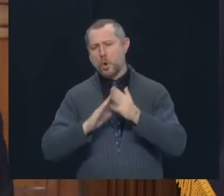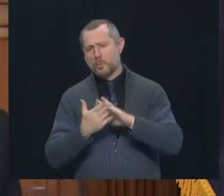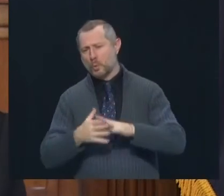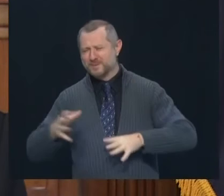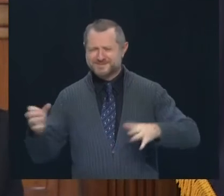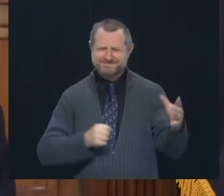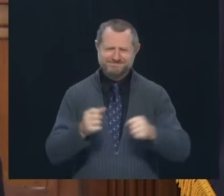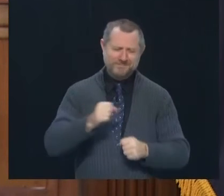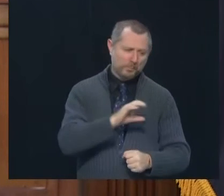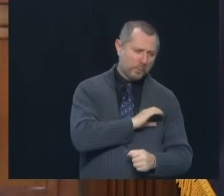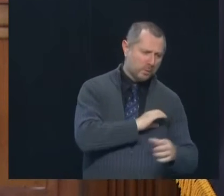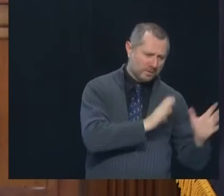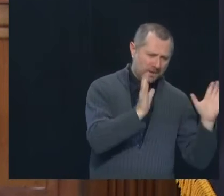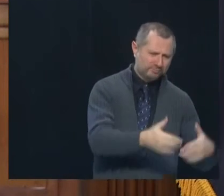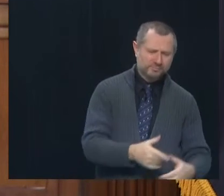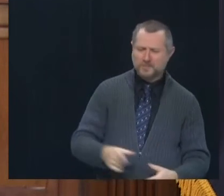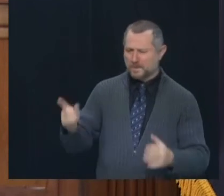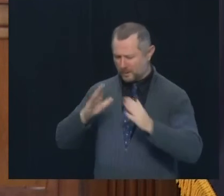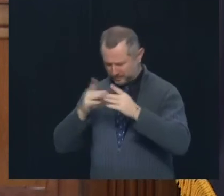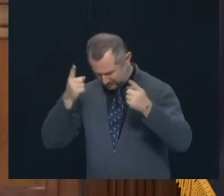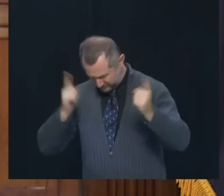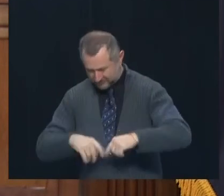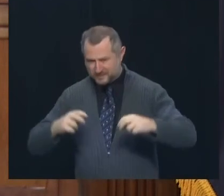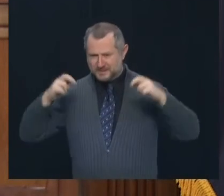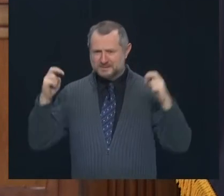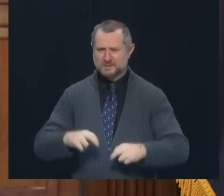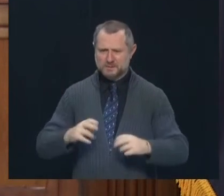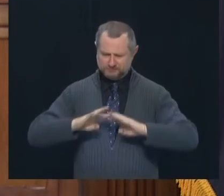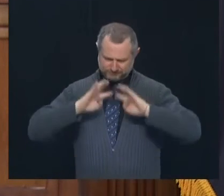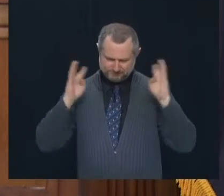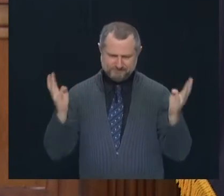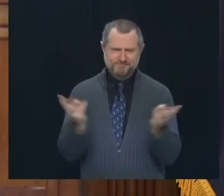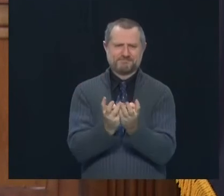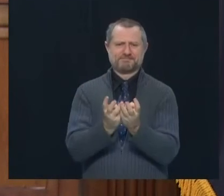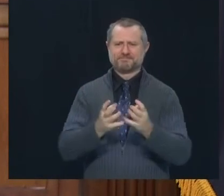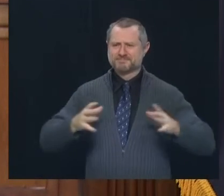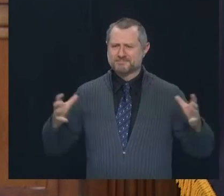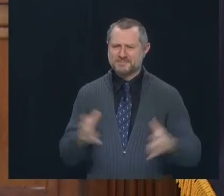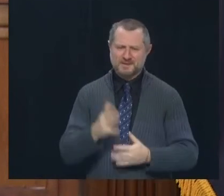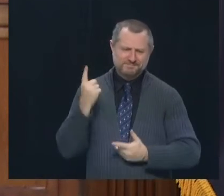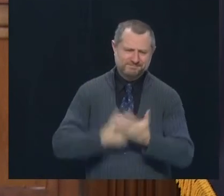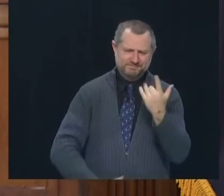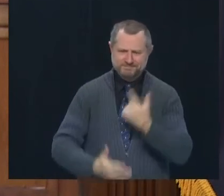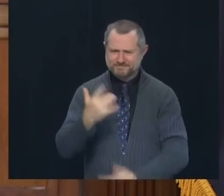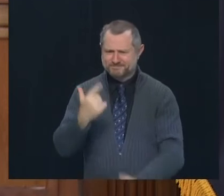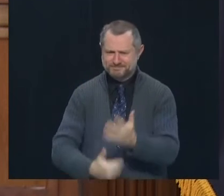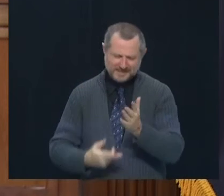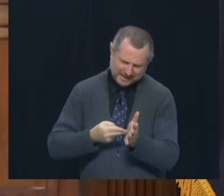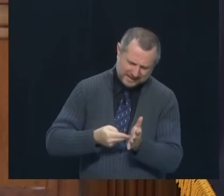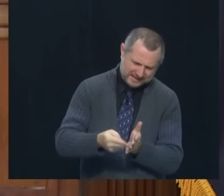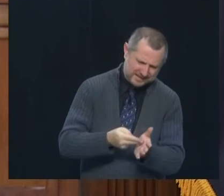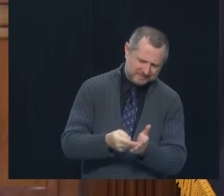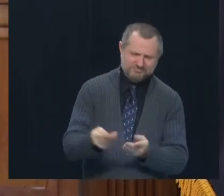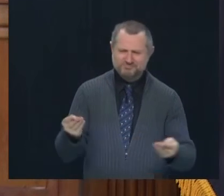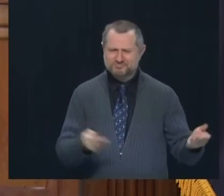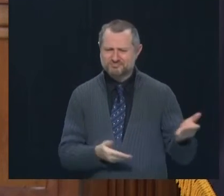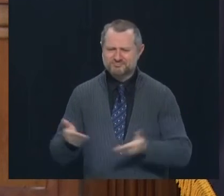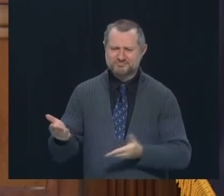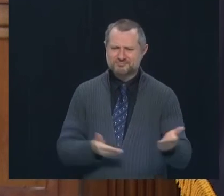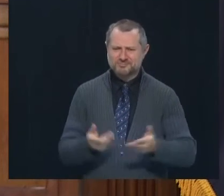police, bring the community together, be honest about the issues and the lack of